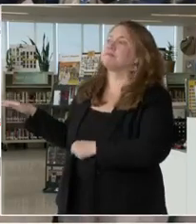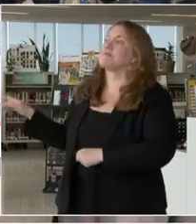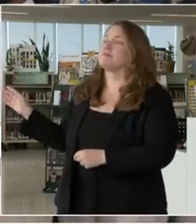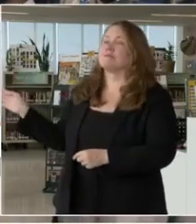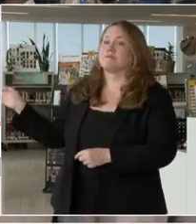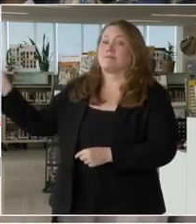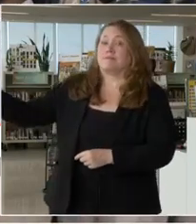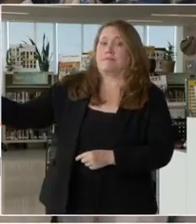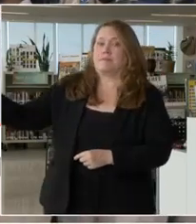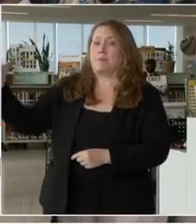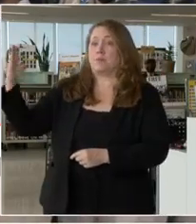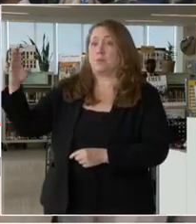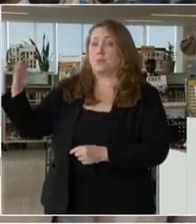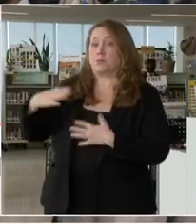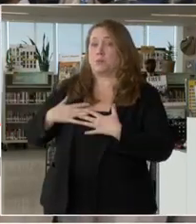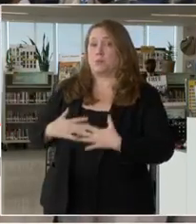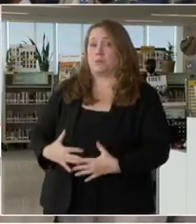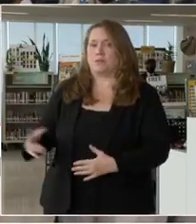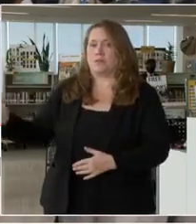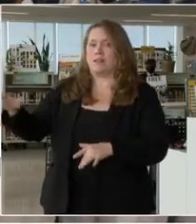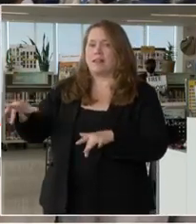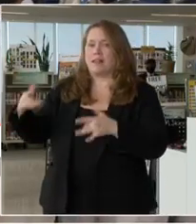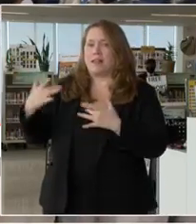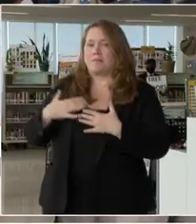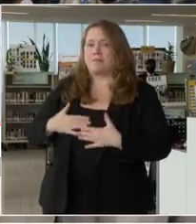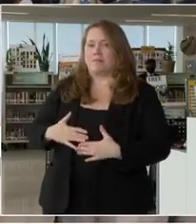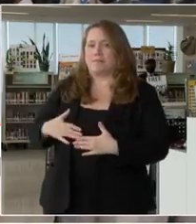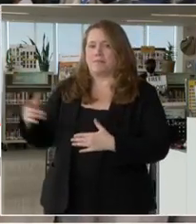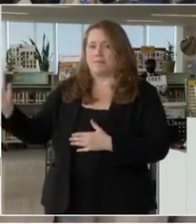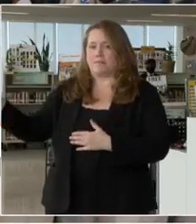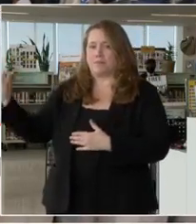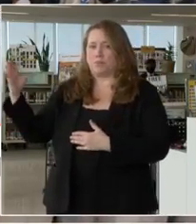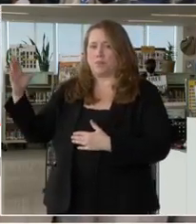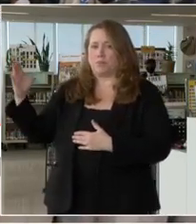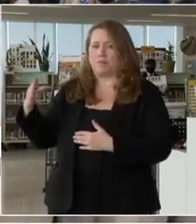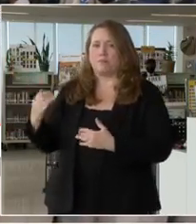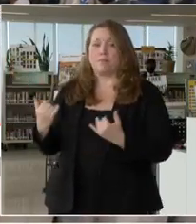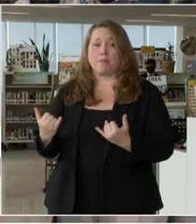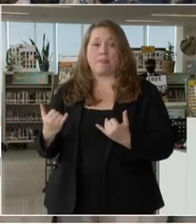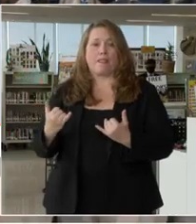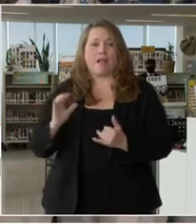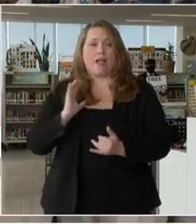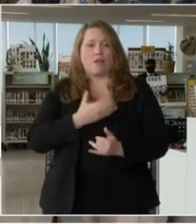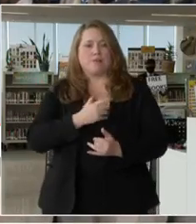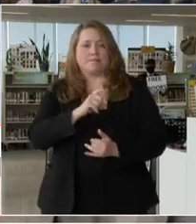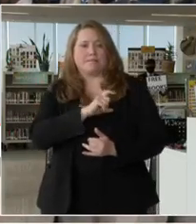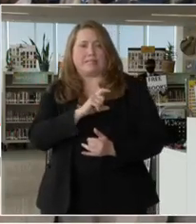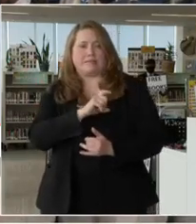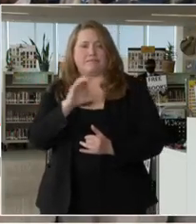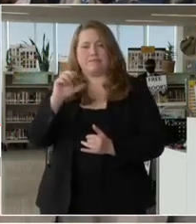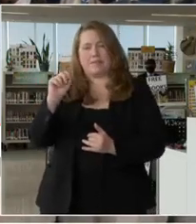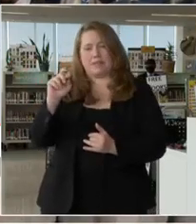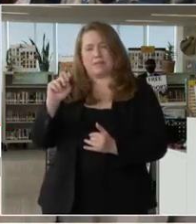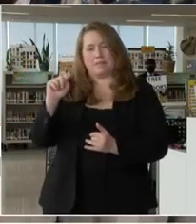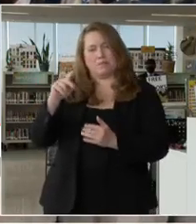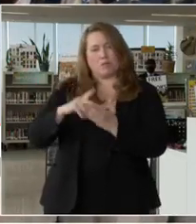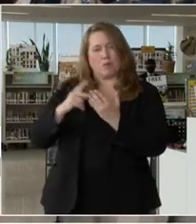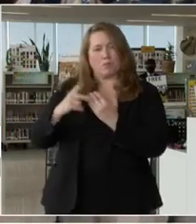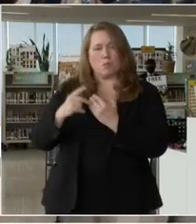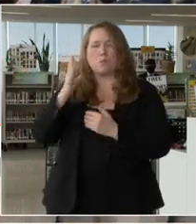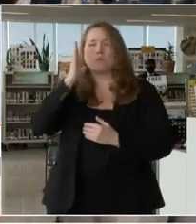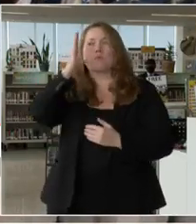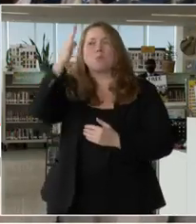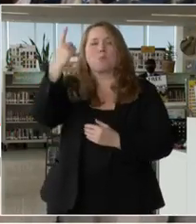The young people over here in the light blue, they are currently in our police cadet program, and they too will one day wear